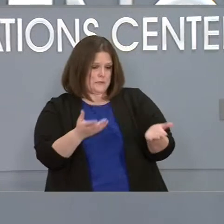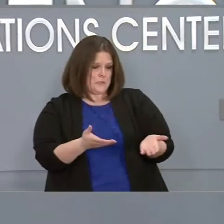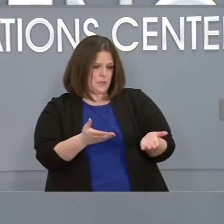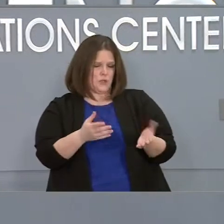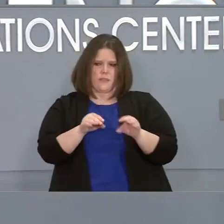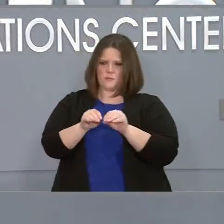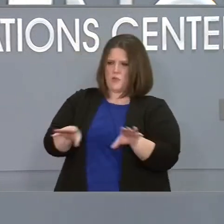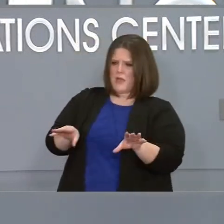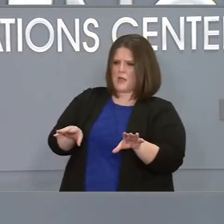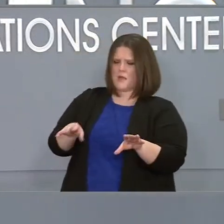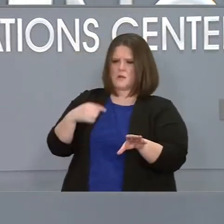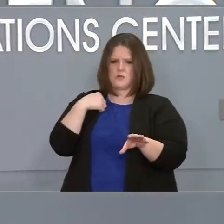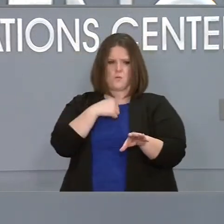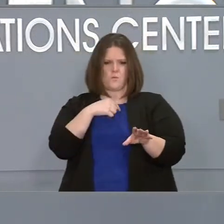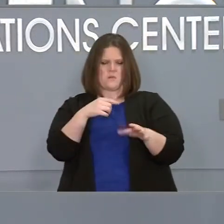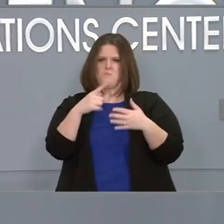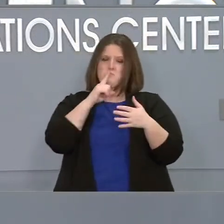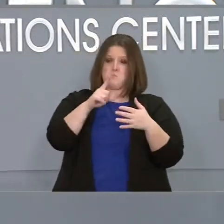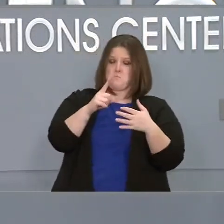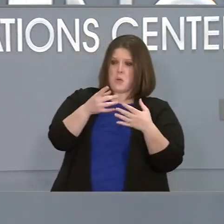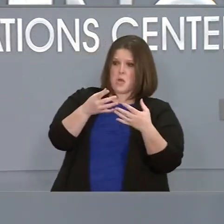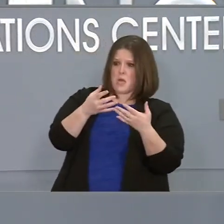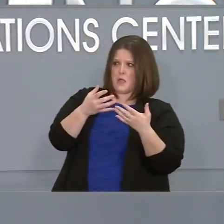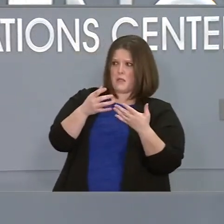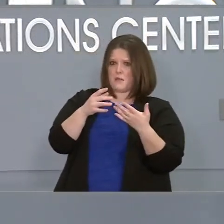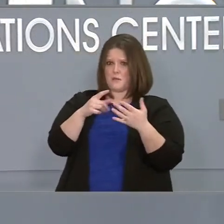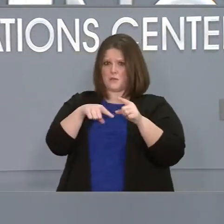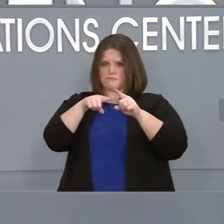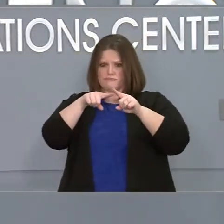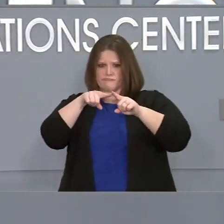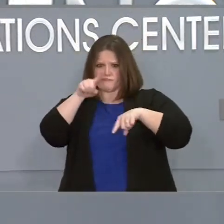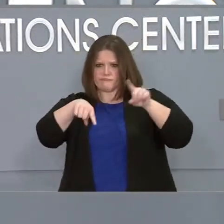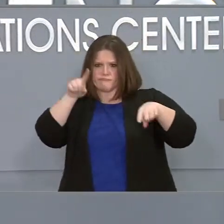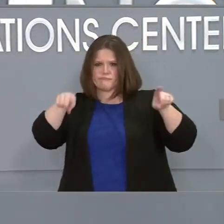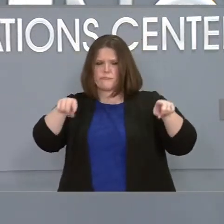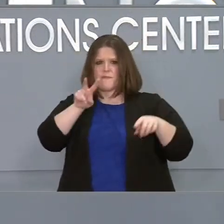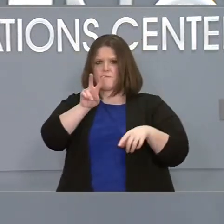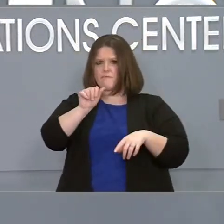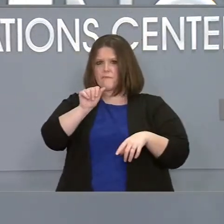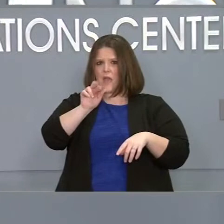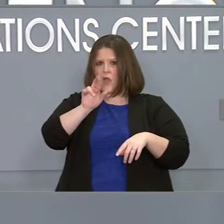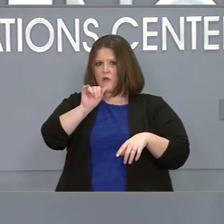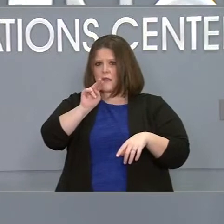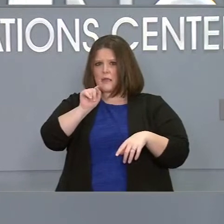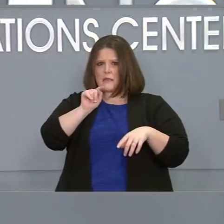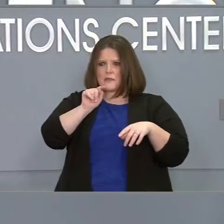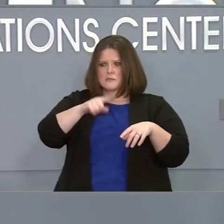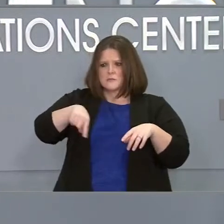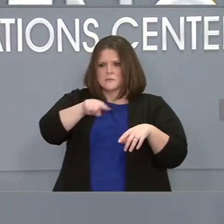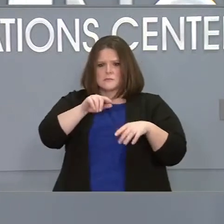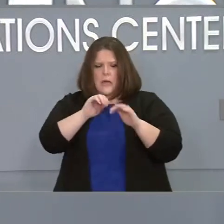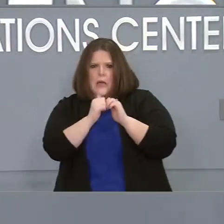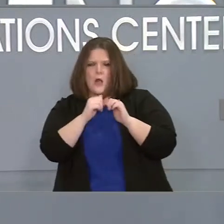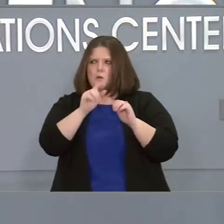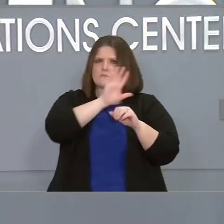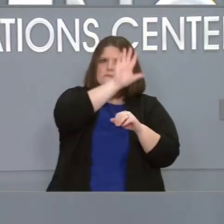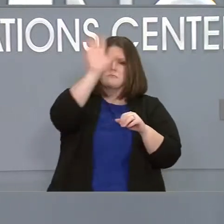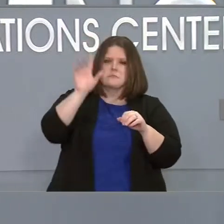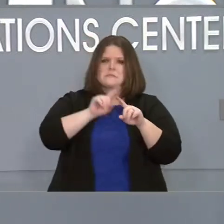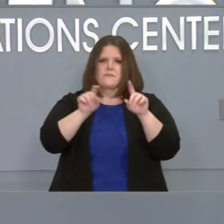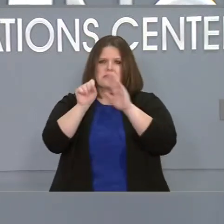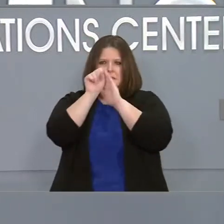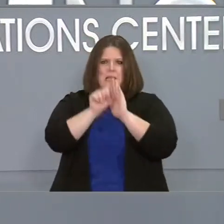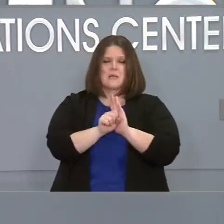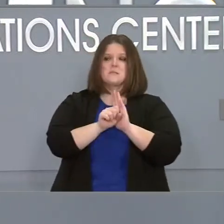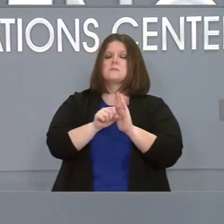versus other states? Does it matter as much with the variants of what kind it is with how the state is doing? Well, we know that Omicron is here